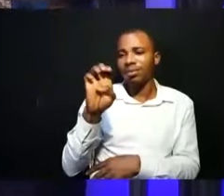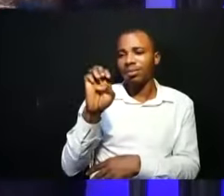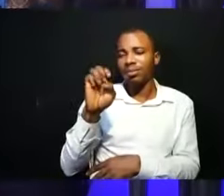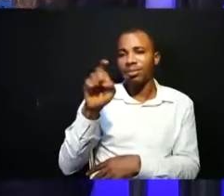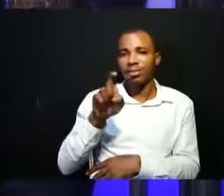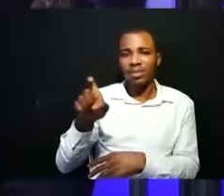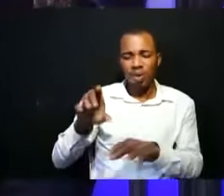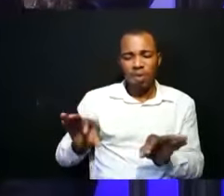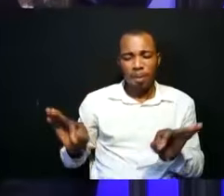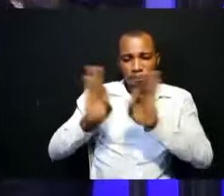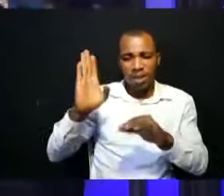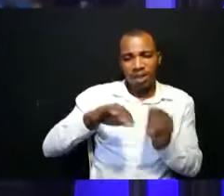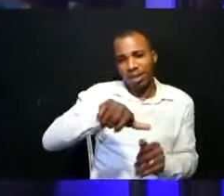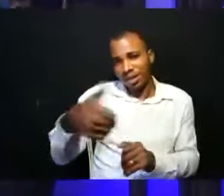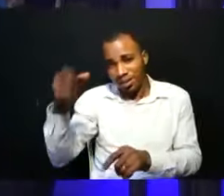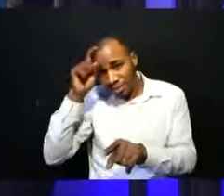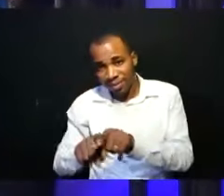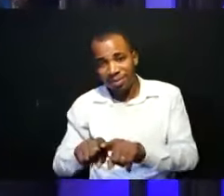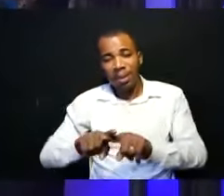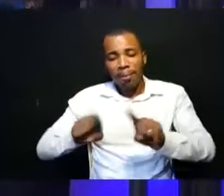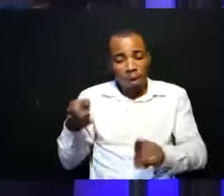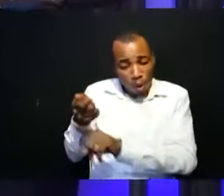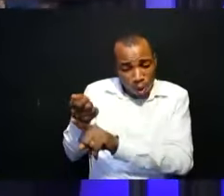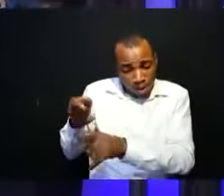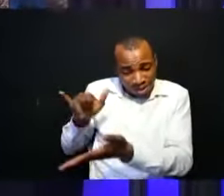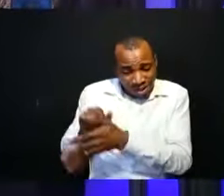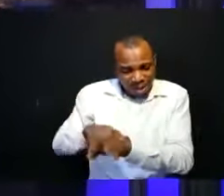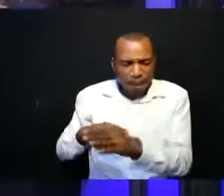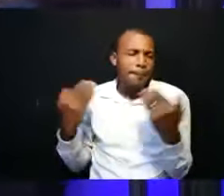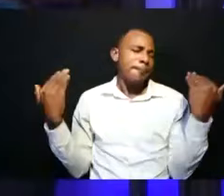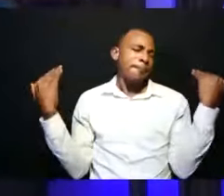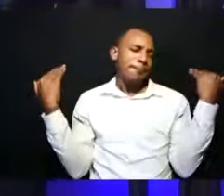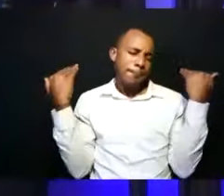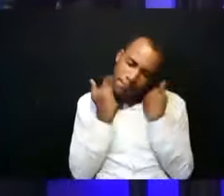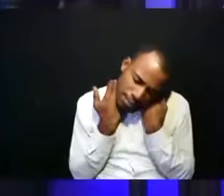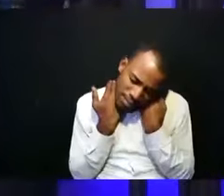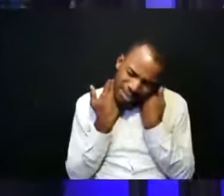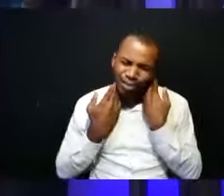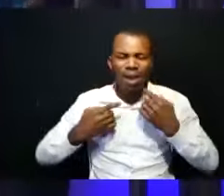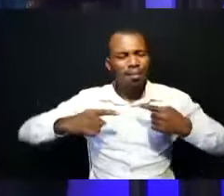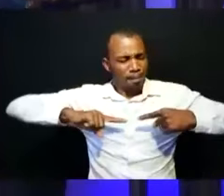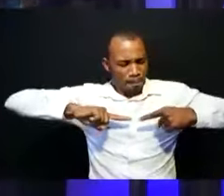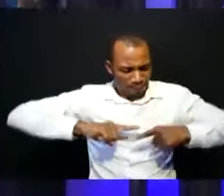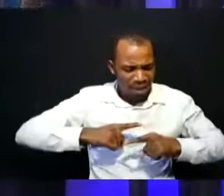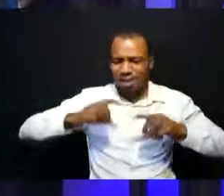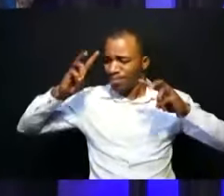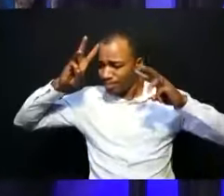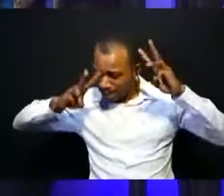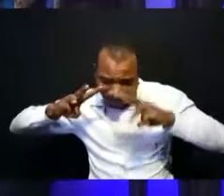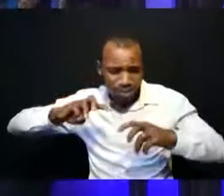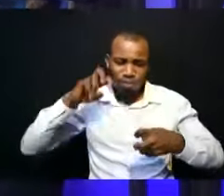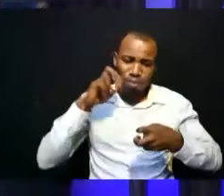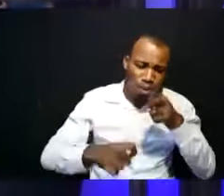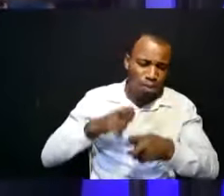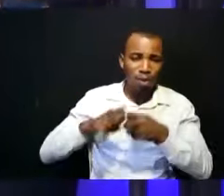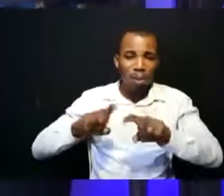Now he was caged in. In pain, harm, and misery. He